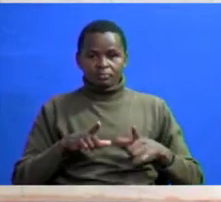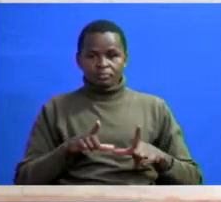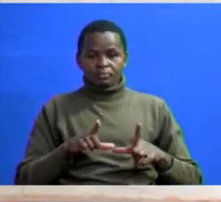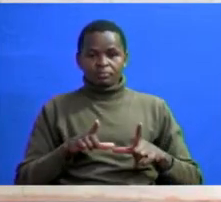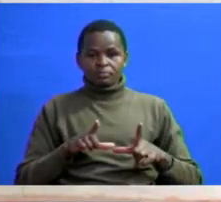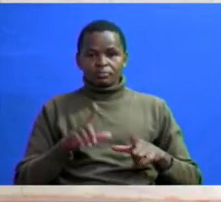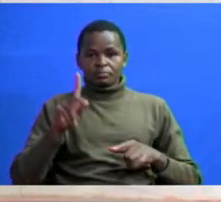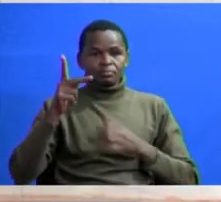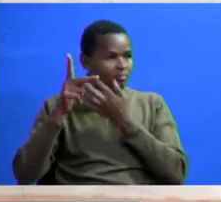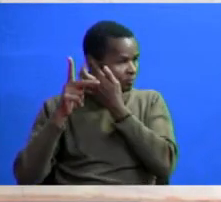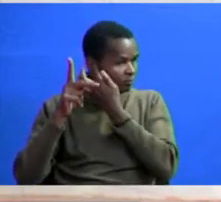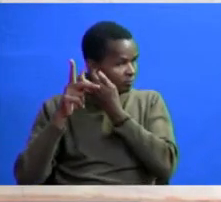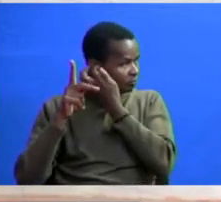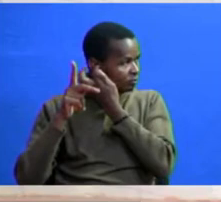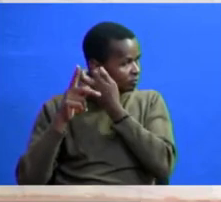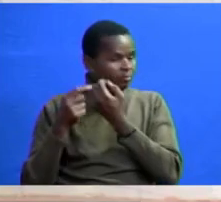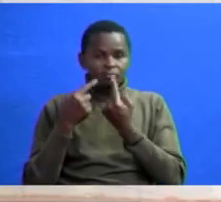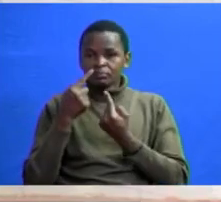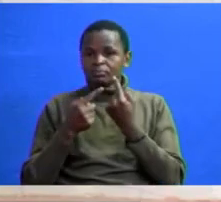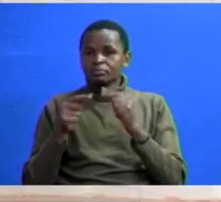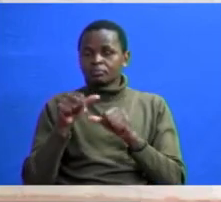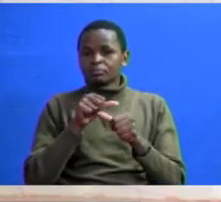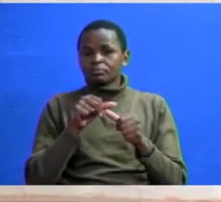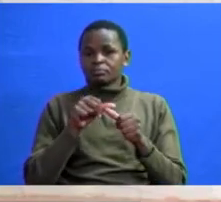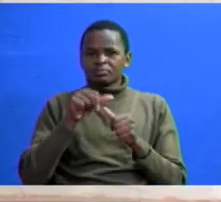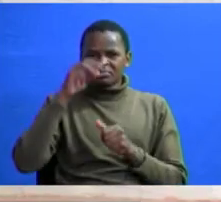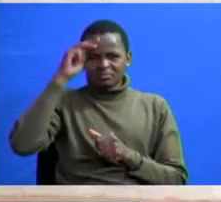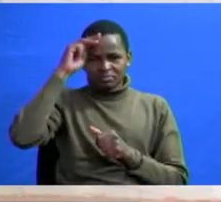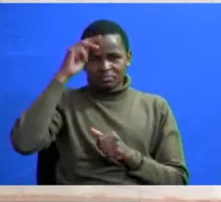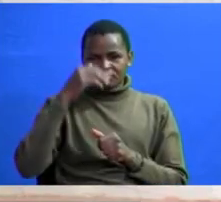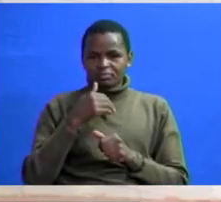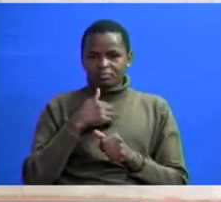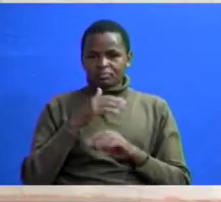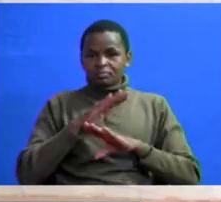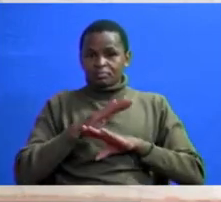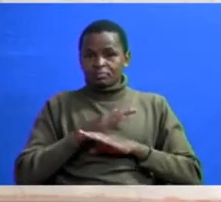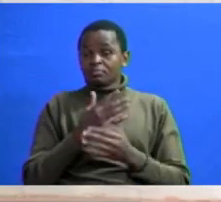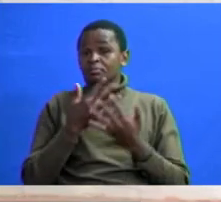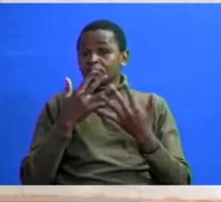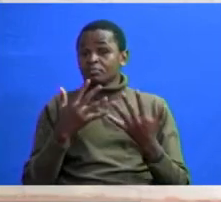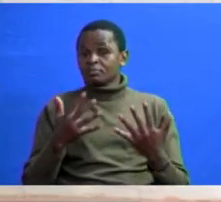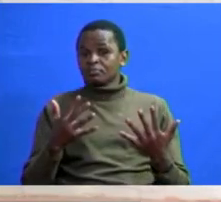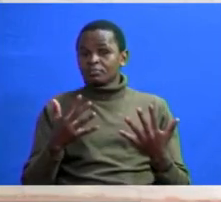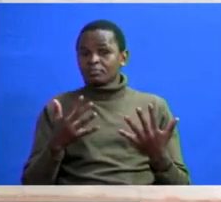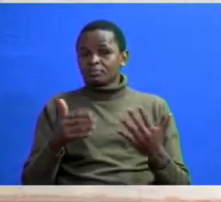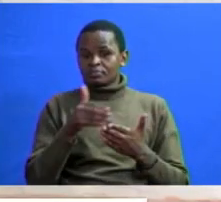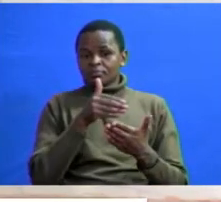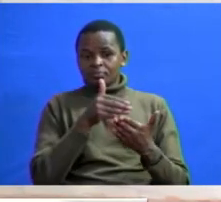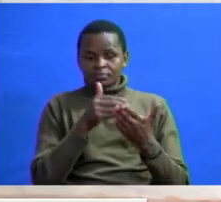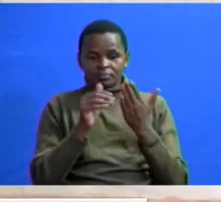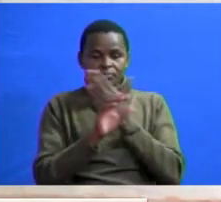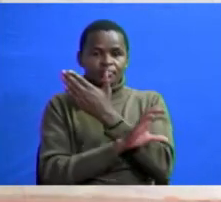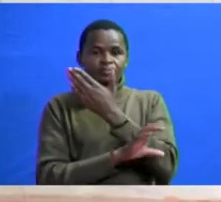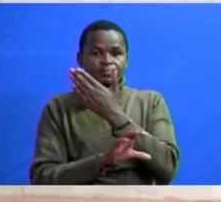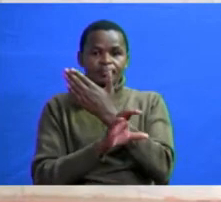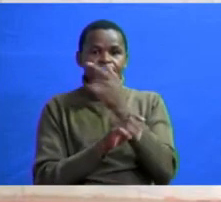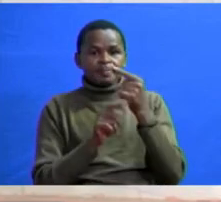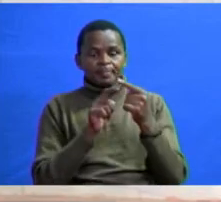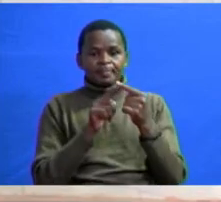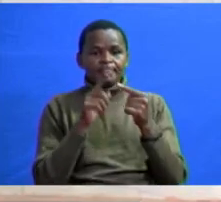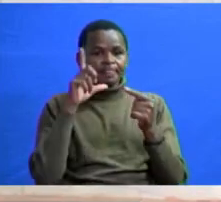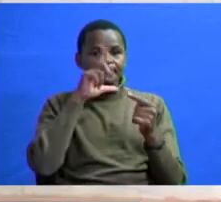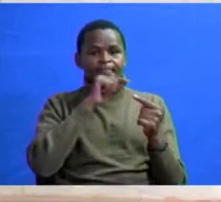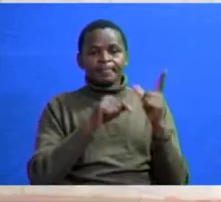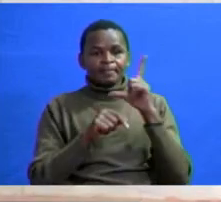come to Kenya and talk about mental illness. Do we have enough facilities? Do we have enough centers all over the country to tackle this